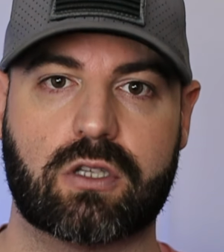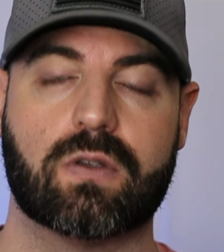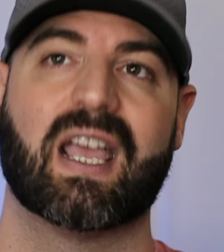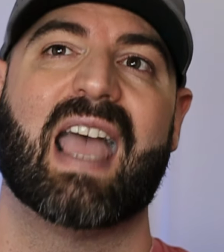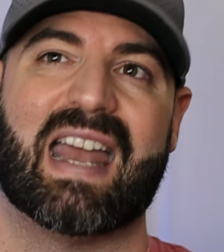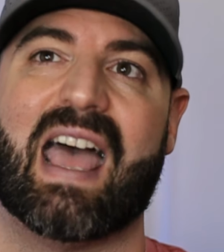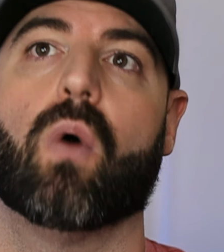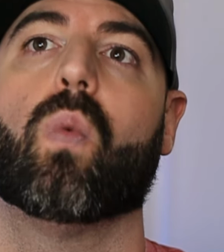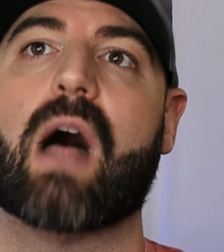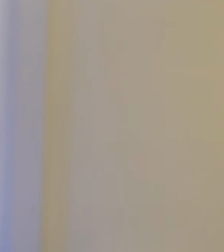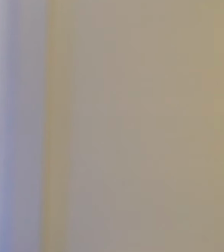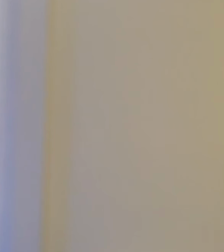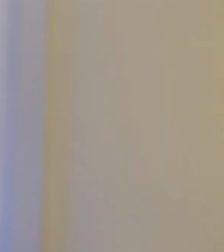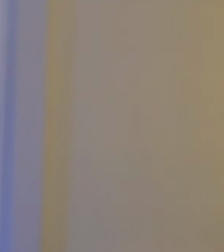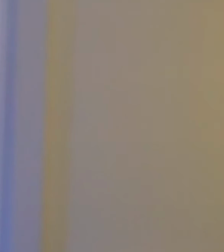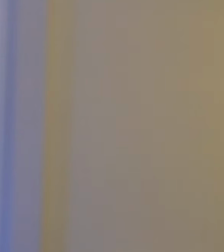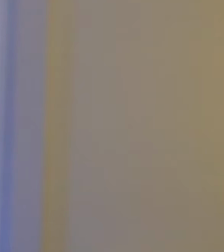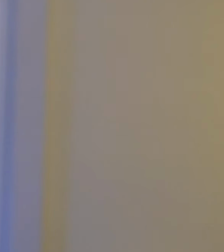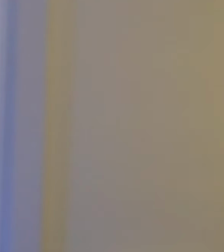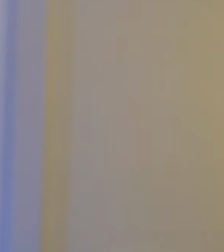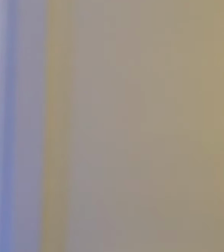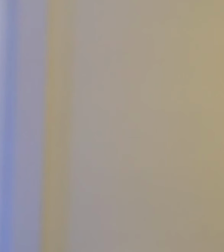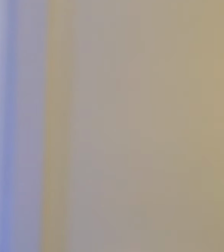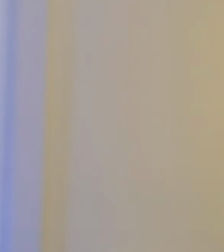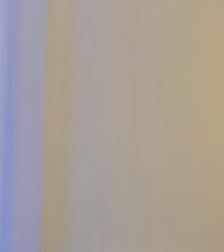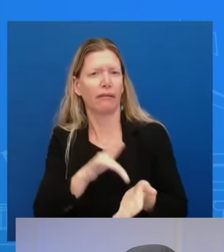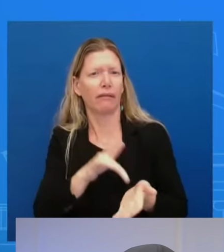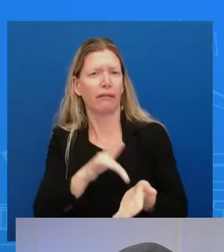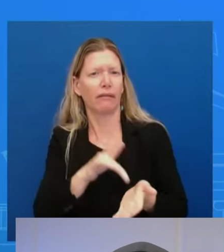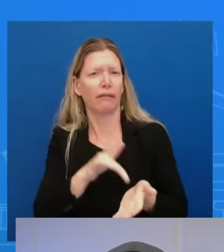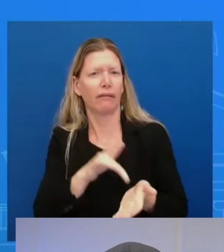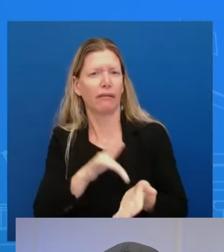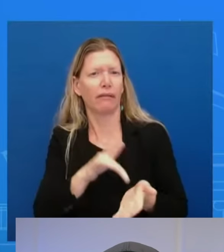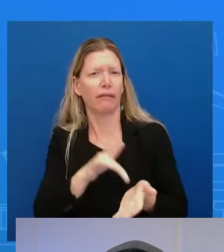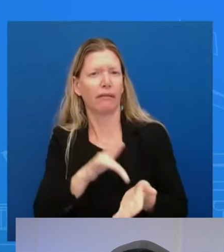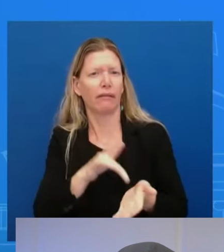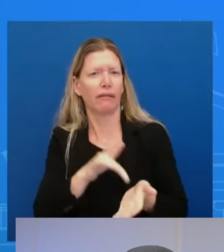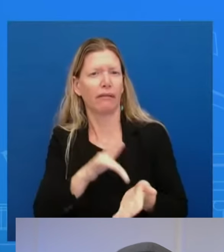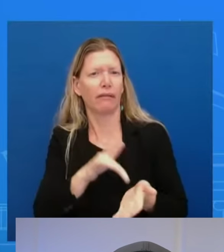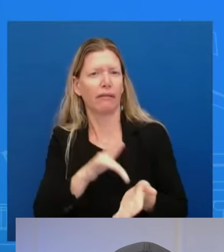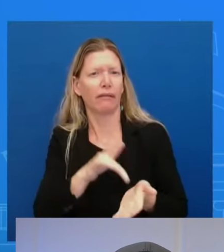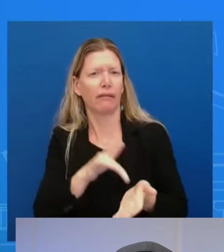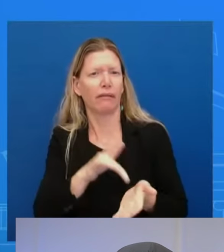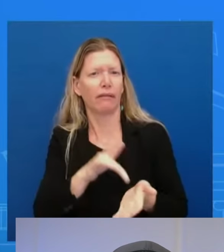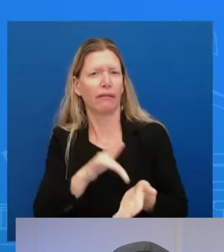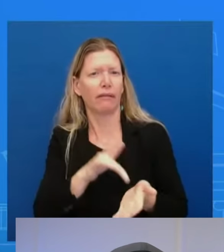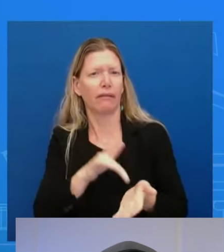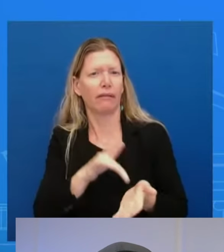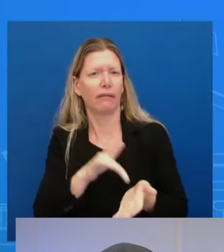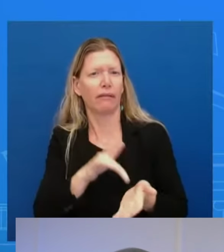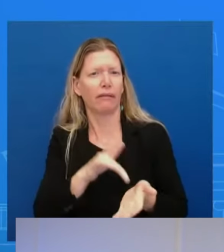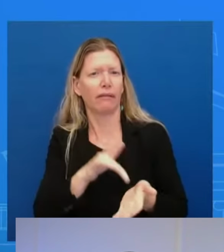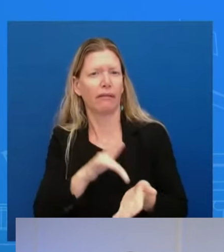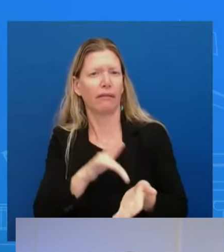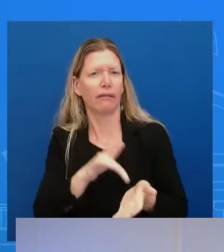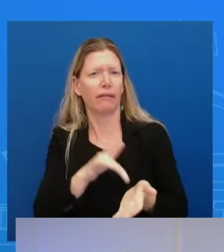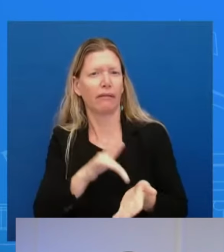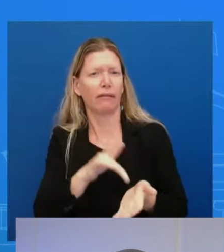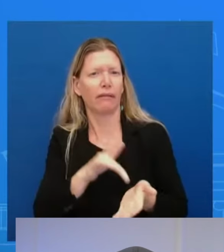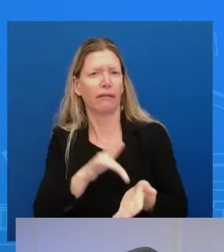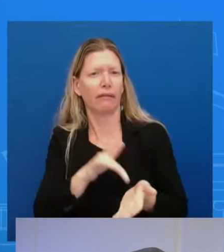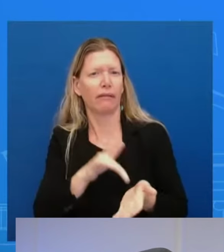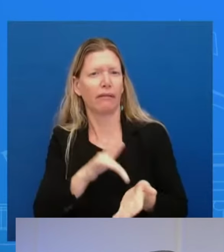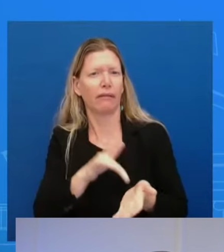Heinrich of Fox News. And hell, while we're at it, let's go ahead and hear from Karine Jean-Pierre during yesterday's White House press briefing regarding this whole thing of